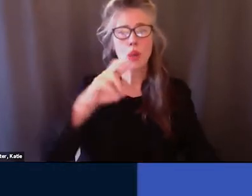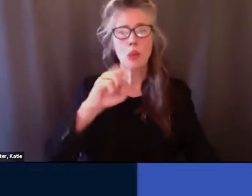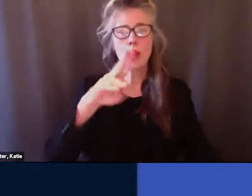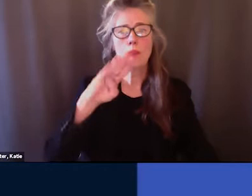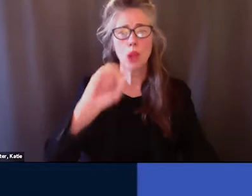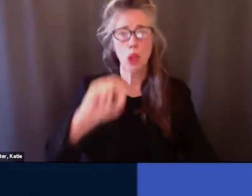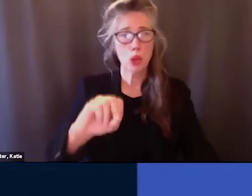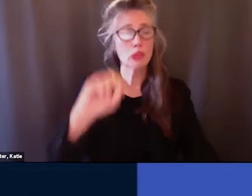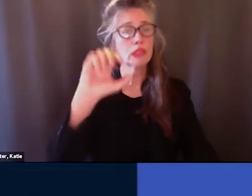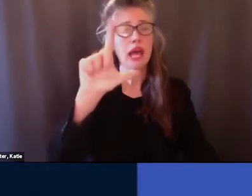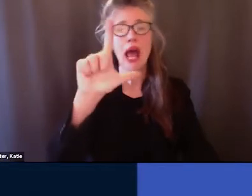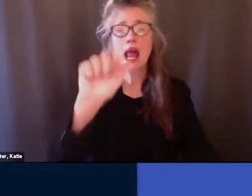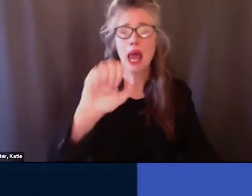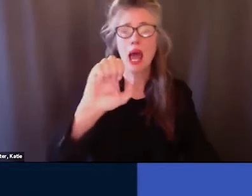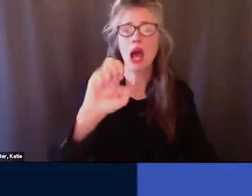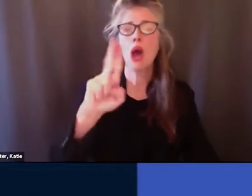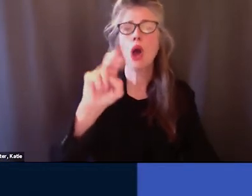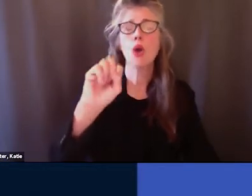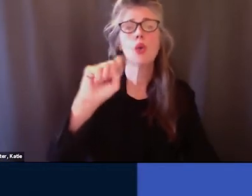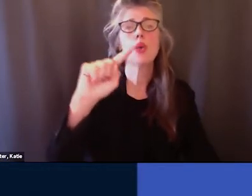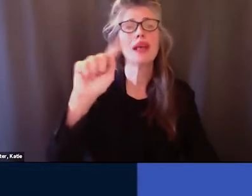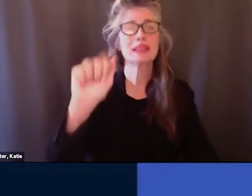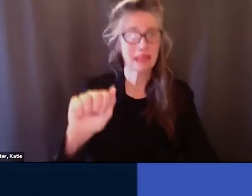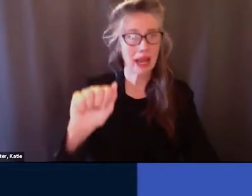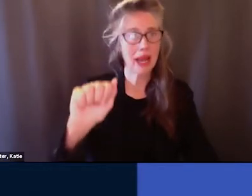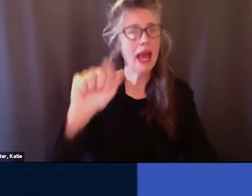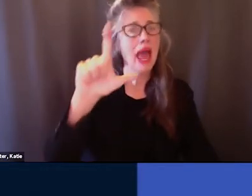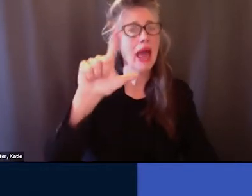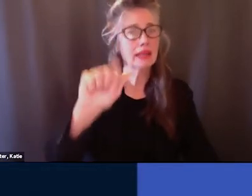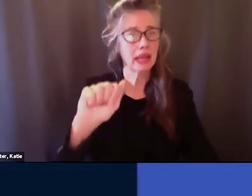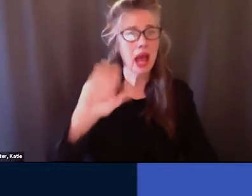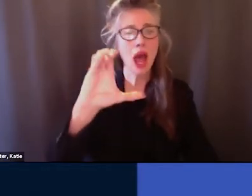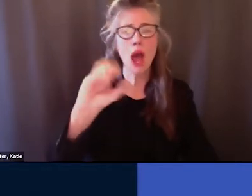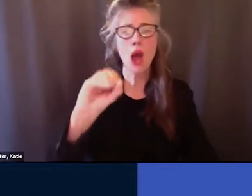summer. And that is the next slide,